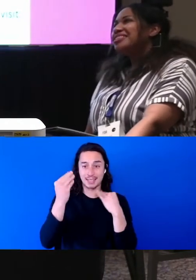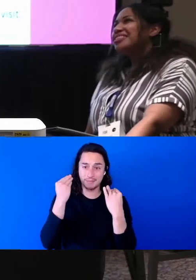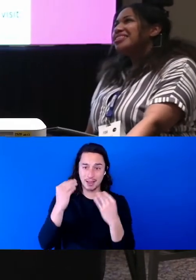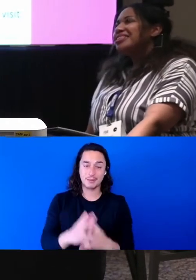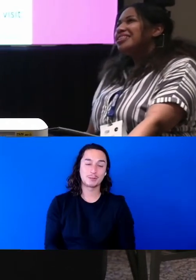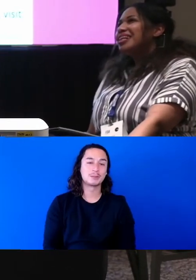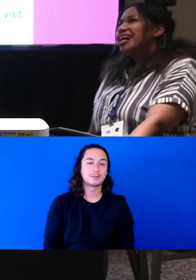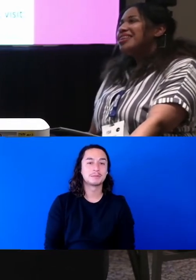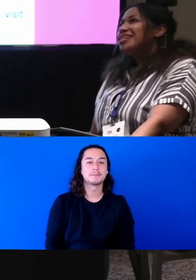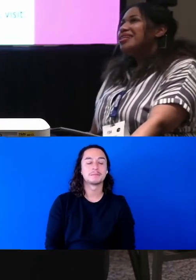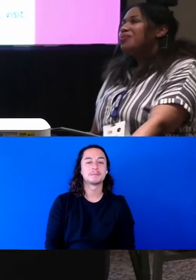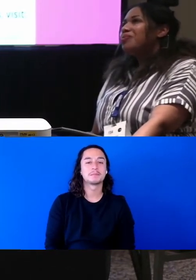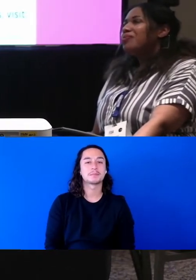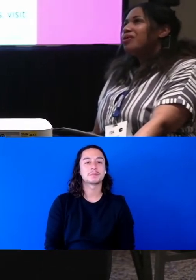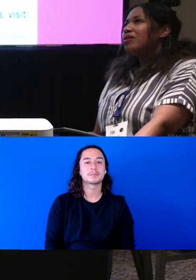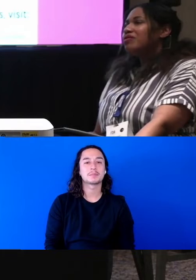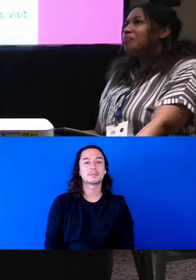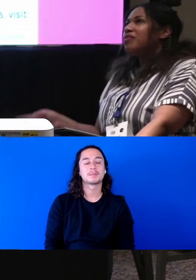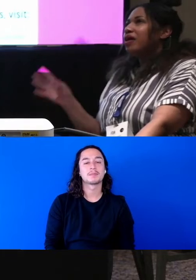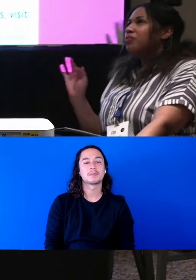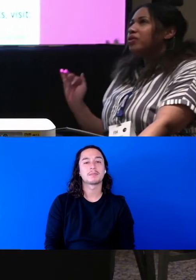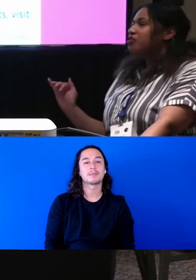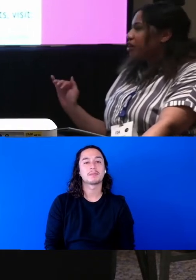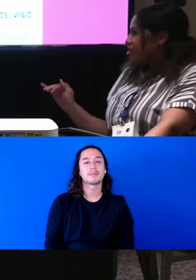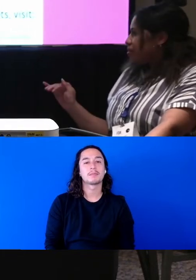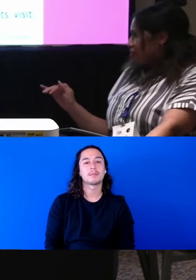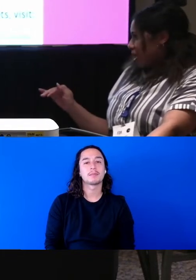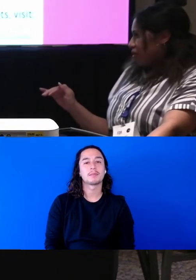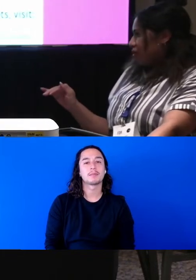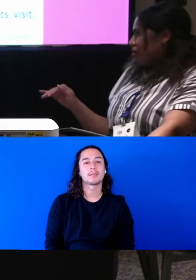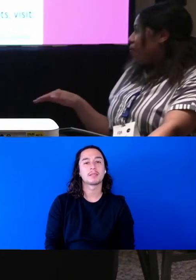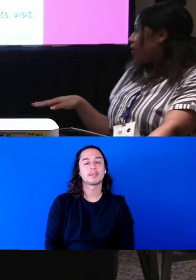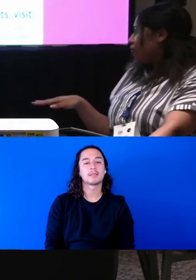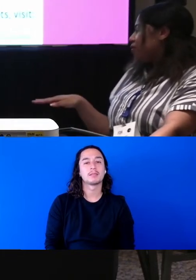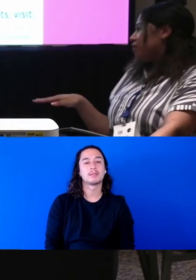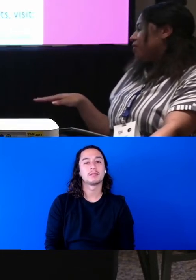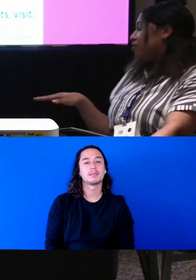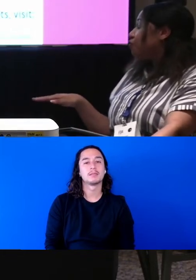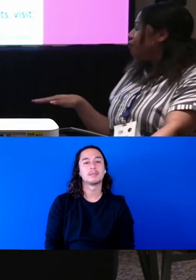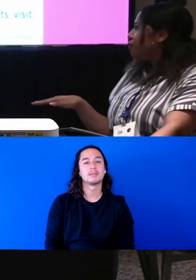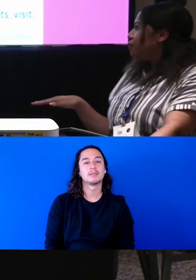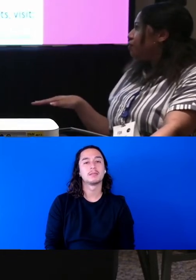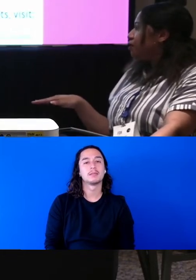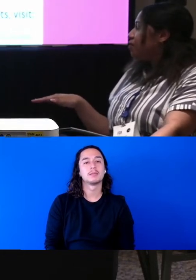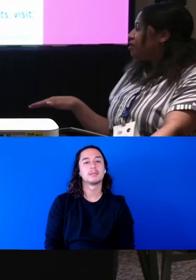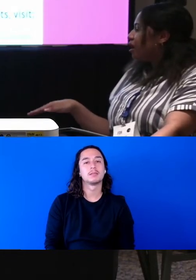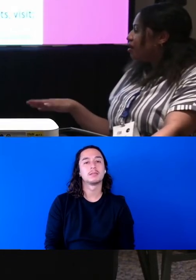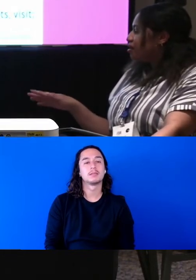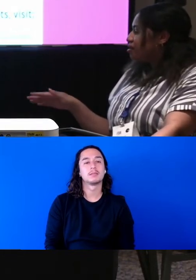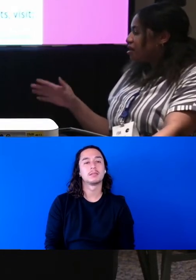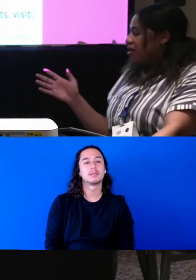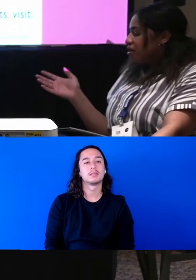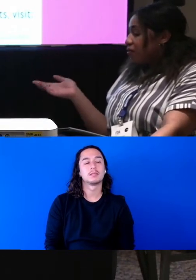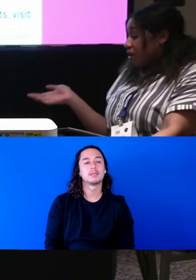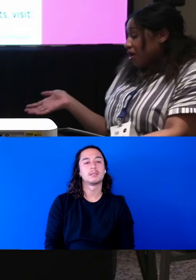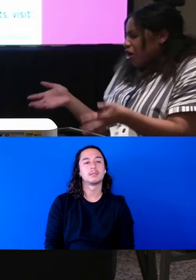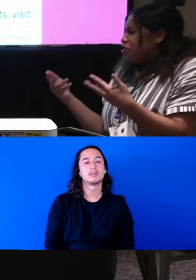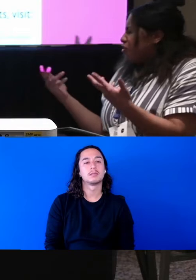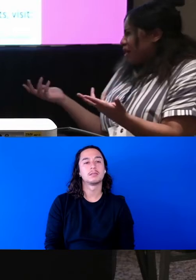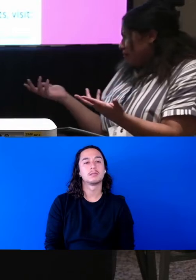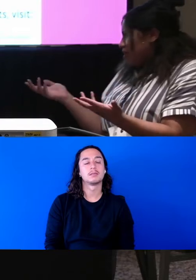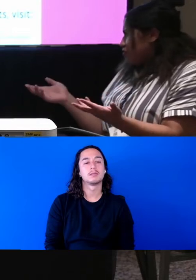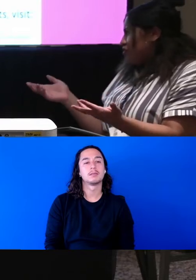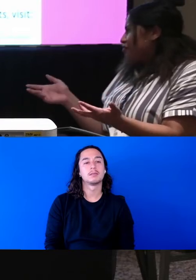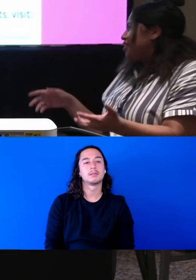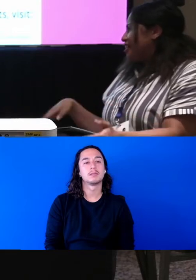But I think something that really strikes me about the work that the two of you have done is, or and